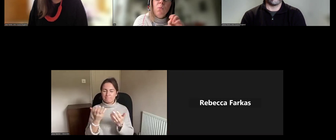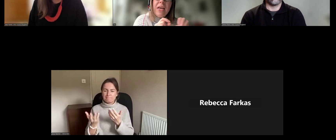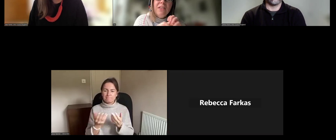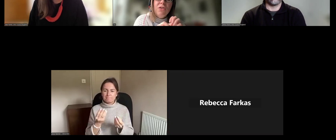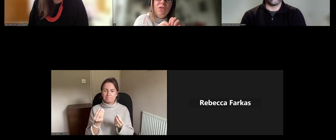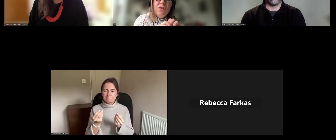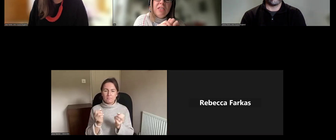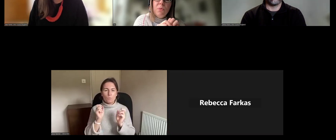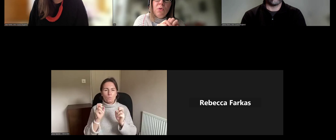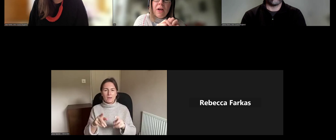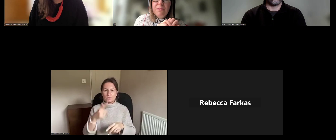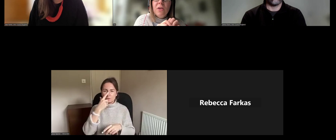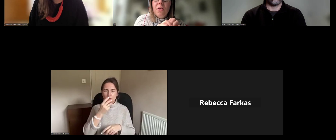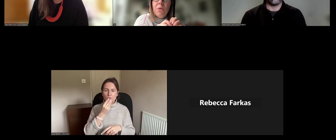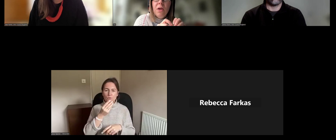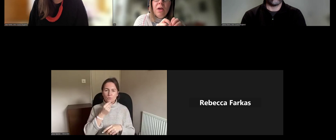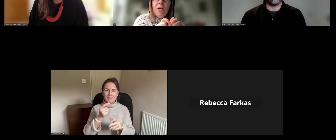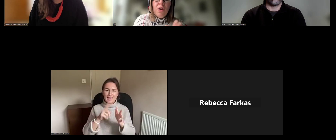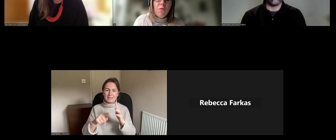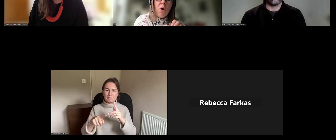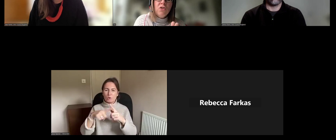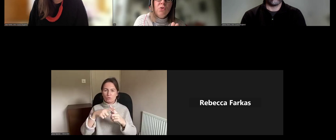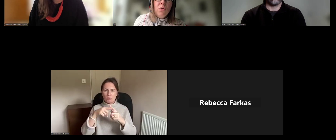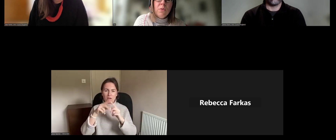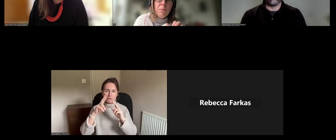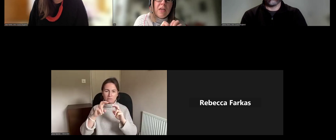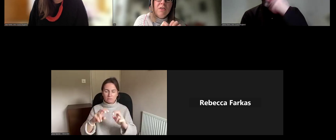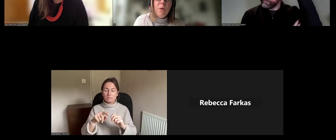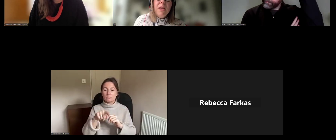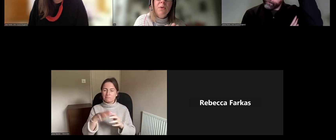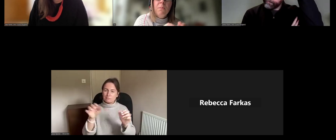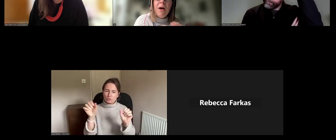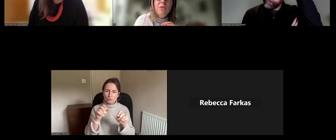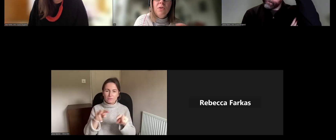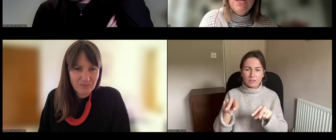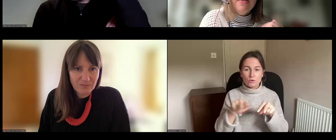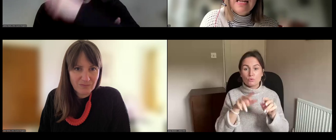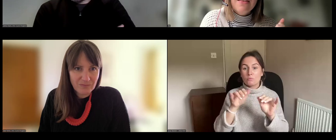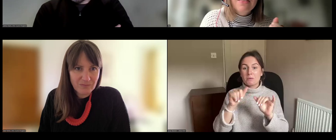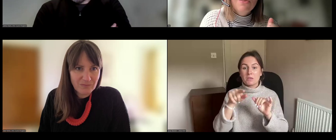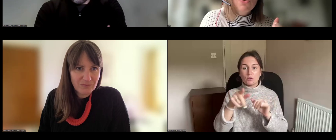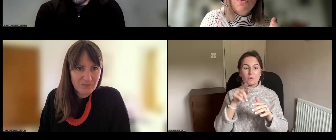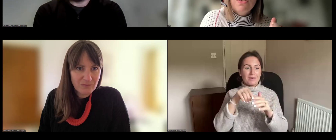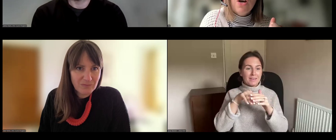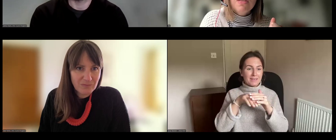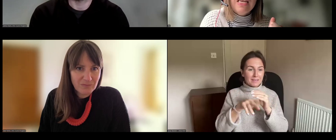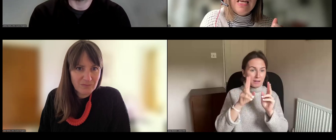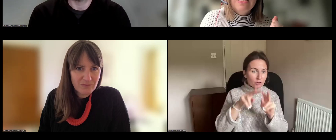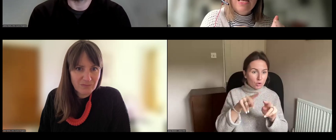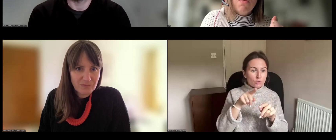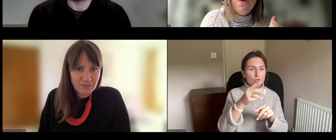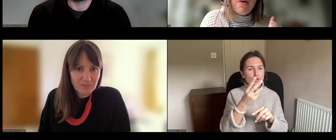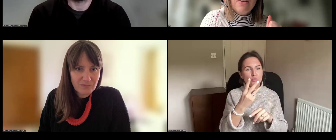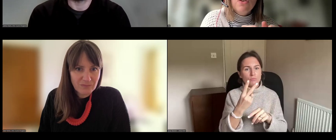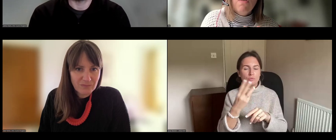kind of ways that you can use the Explorer. So, quite short videos. So when people are perhaps dipping in and out of the system 2 or 3 times a year,